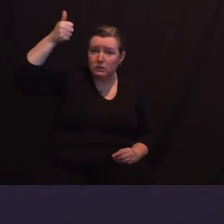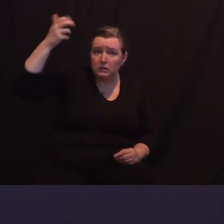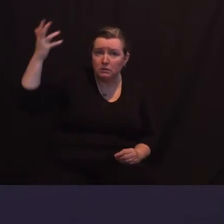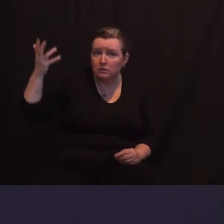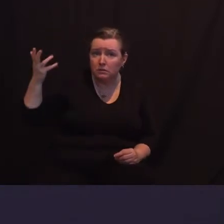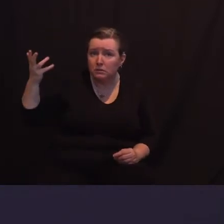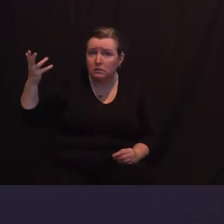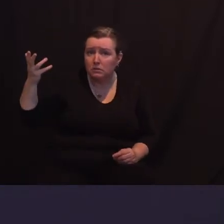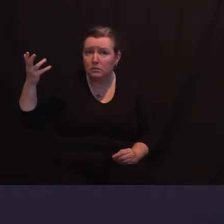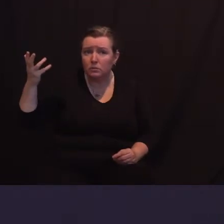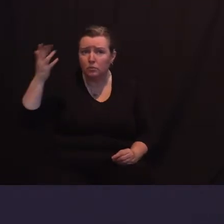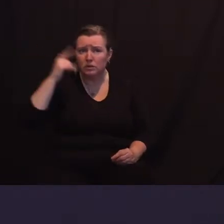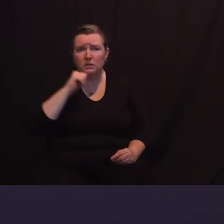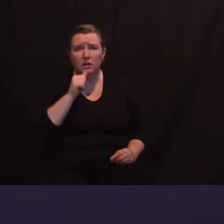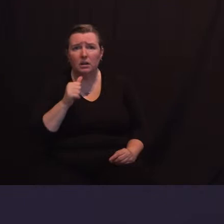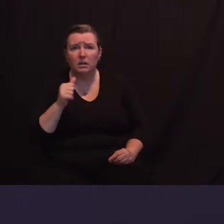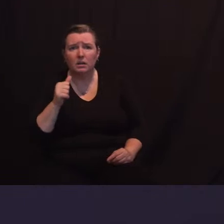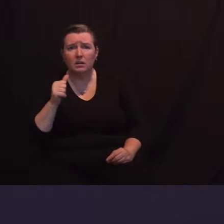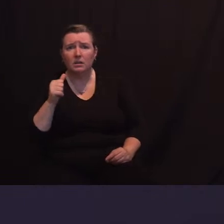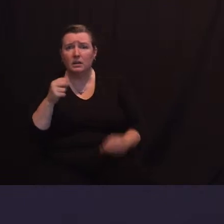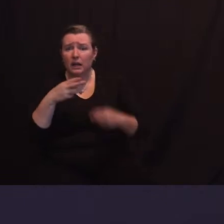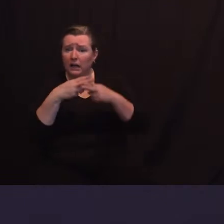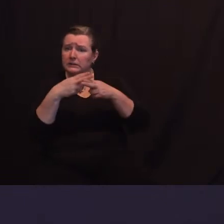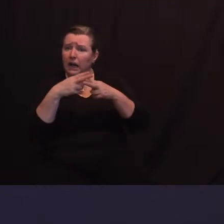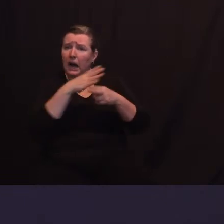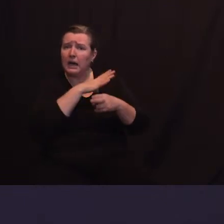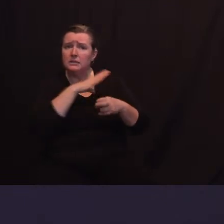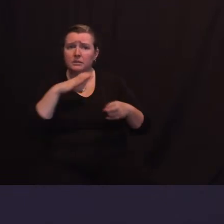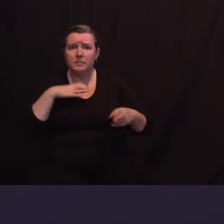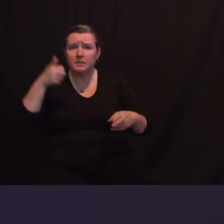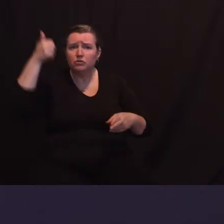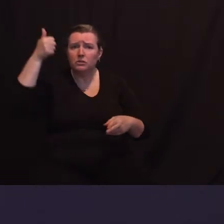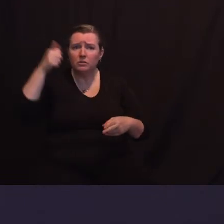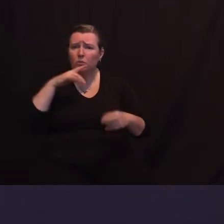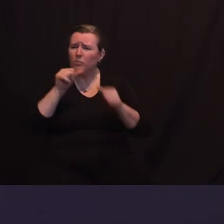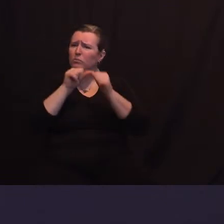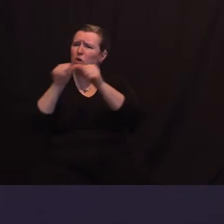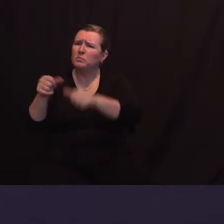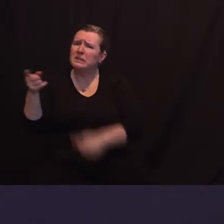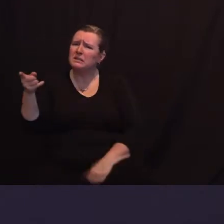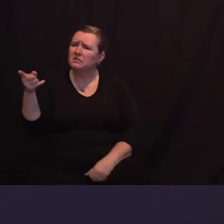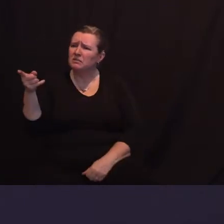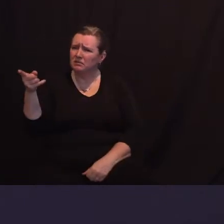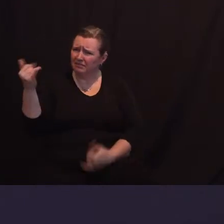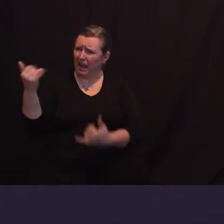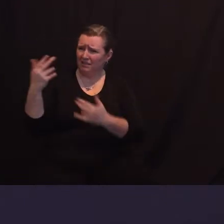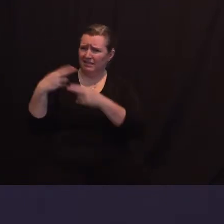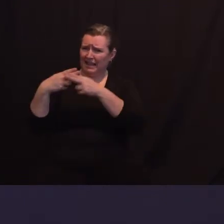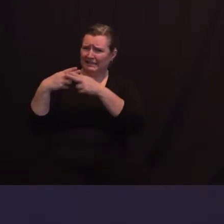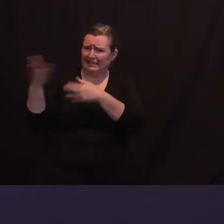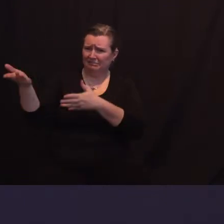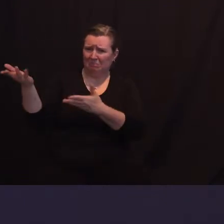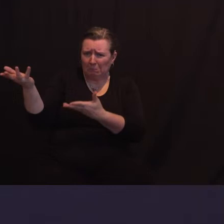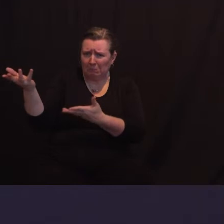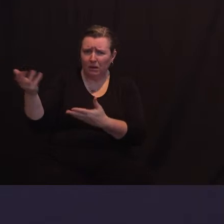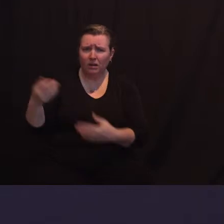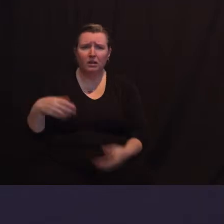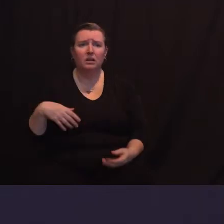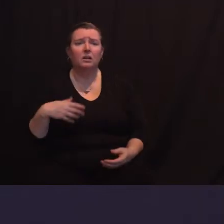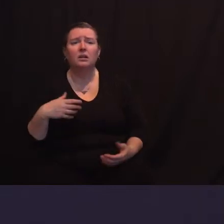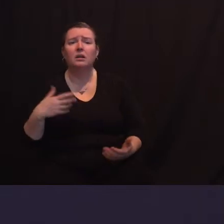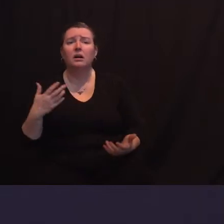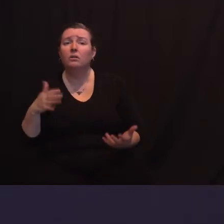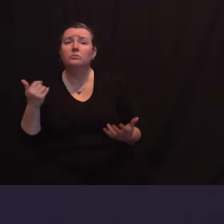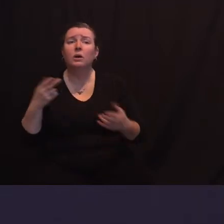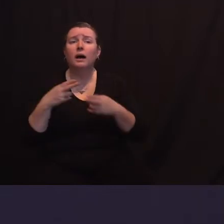Sarah Adelman. And finally, what is the status of acting commissioner Alan McMillan's confirmation?